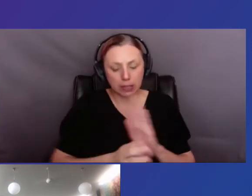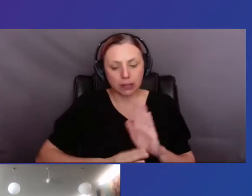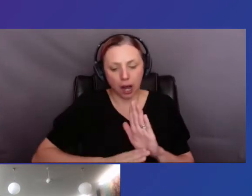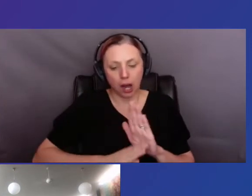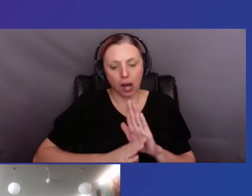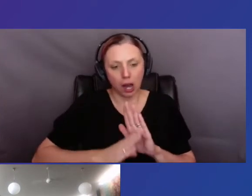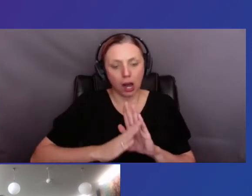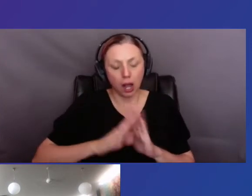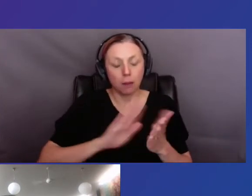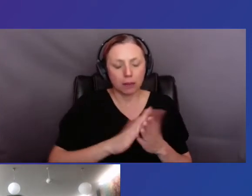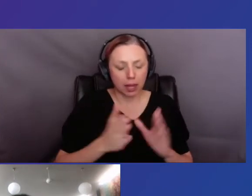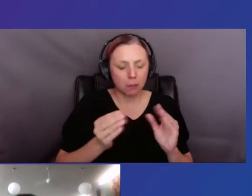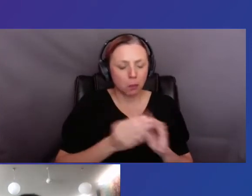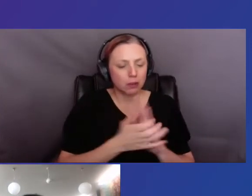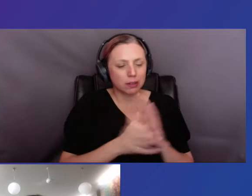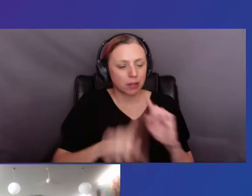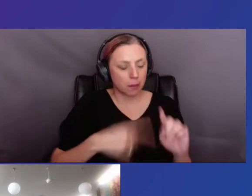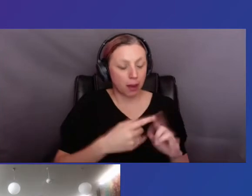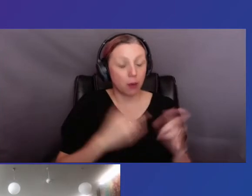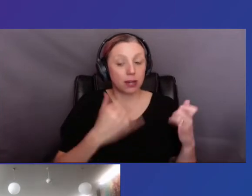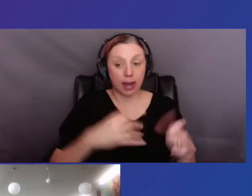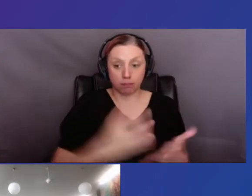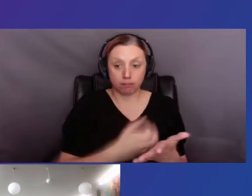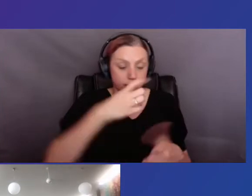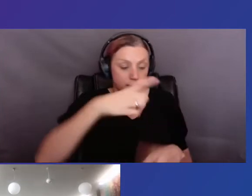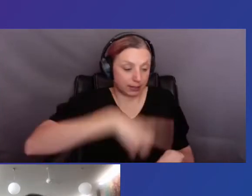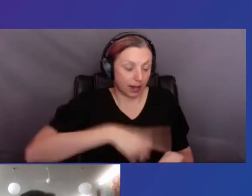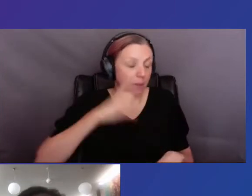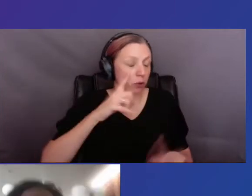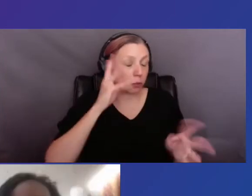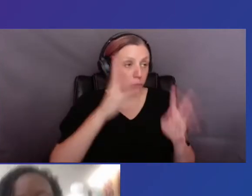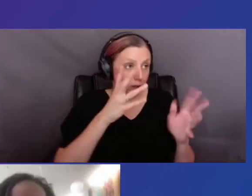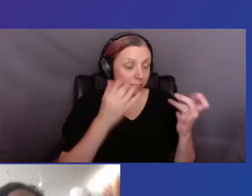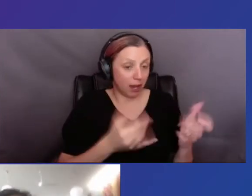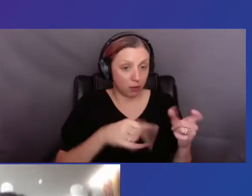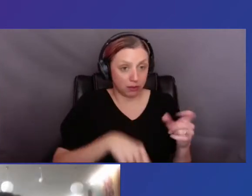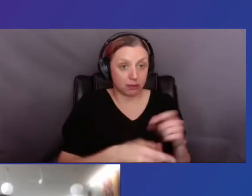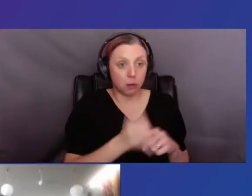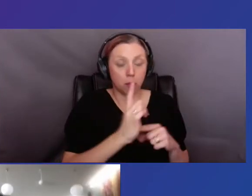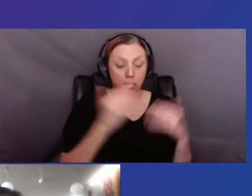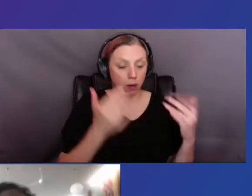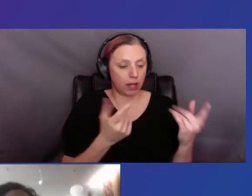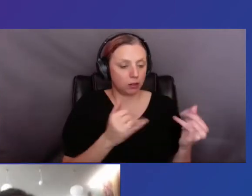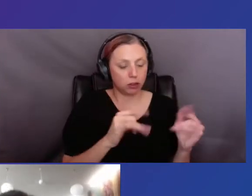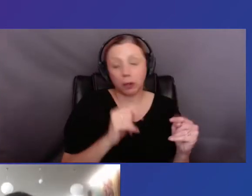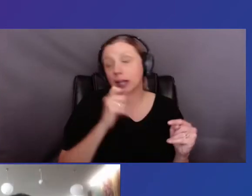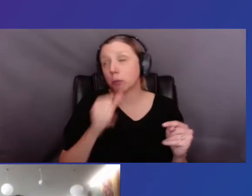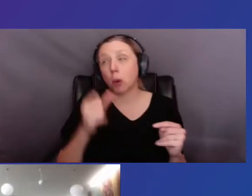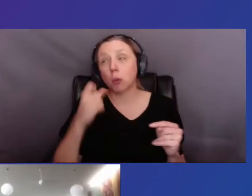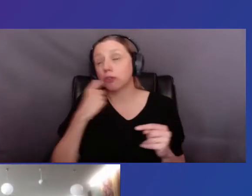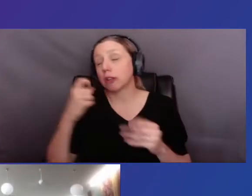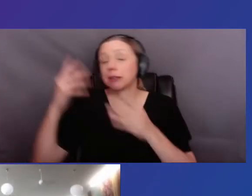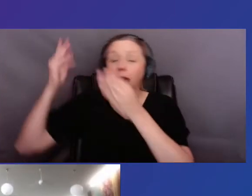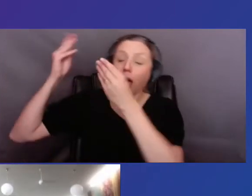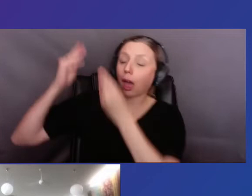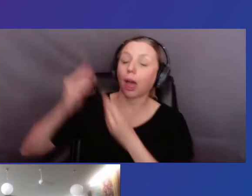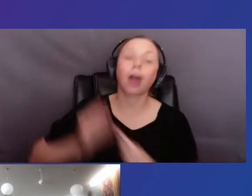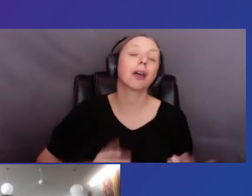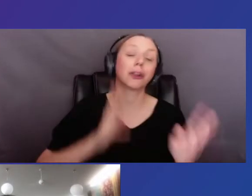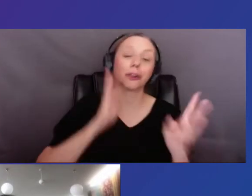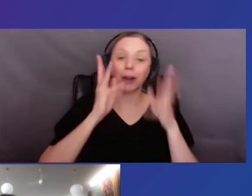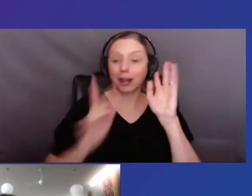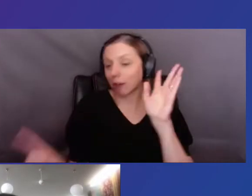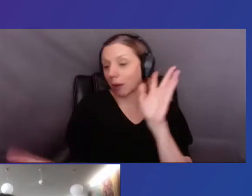to be creative, so do it now. It's not just gonna, fall to you